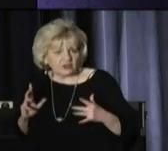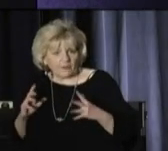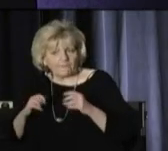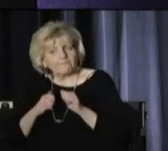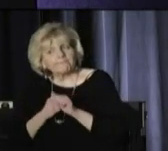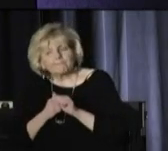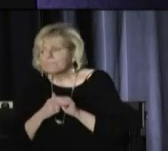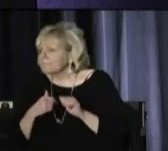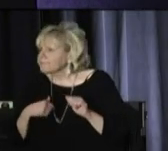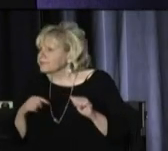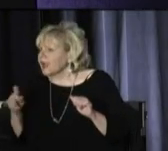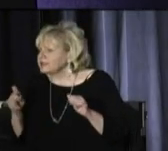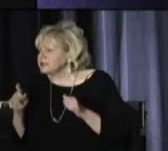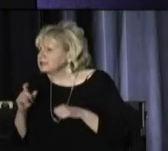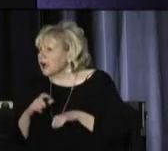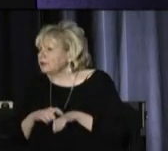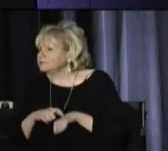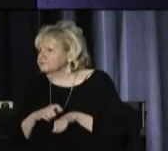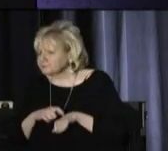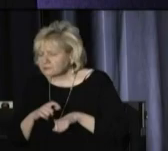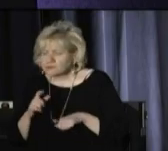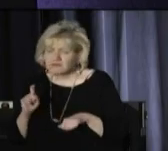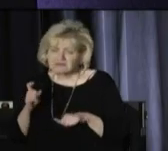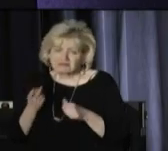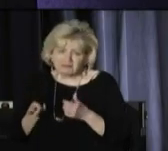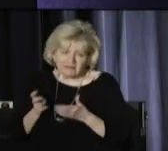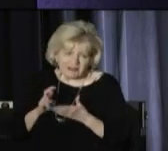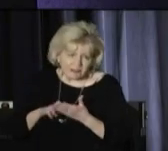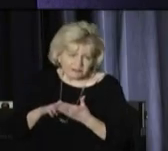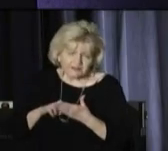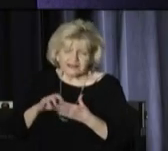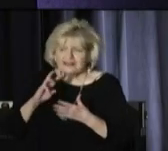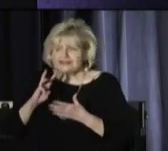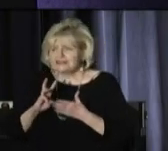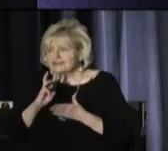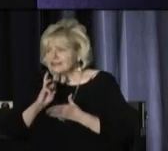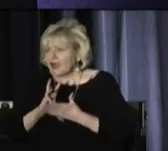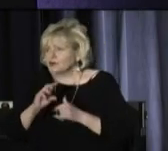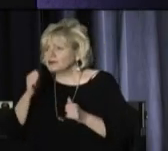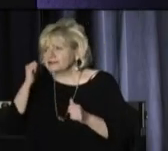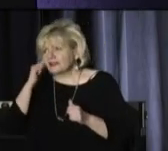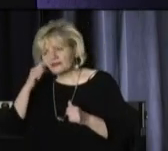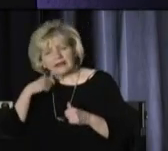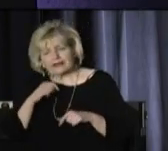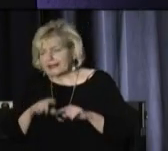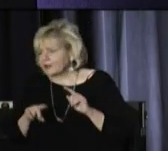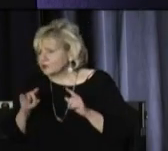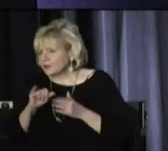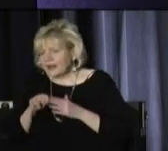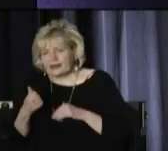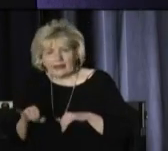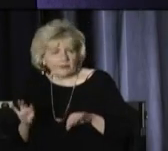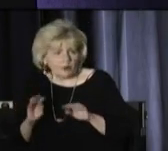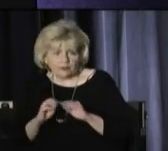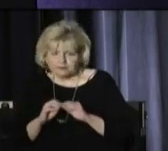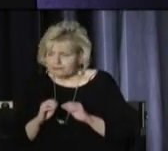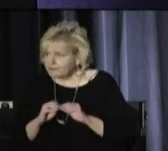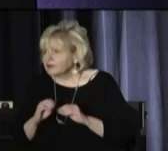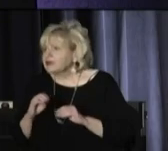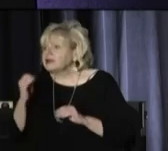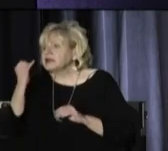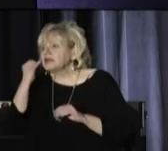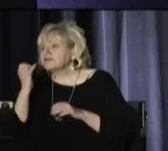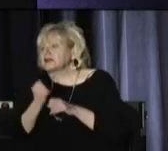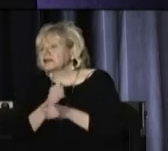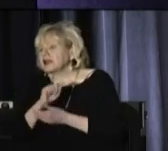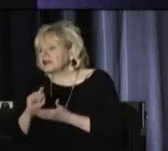need time. Like I used to be like, I gotta get up and I'm gonna do 6 hours every day. Like I can't do that anymore. You know what I mean? I'm like, if I get an hour and a half, I feel